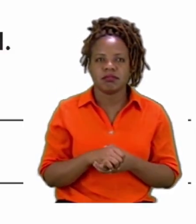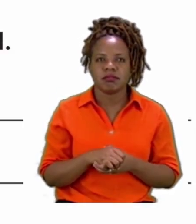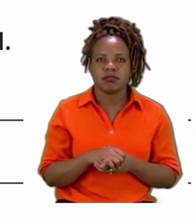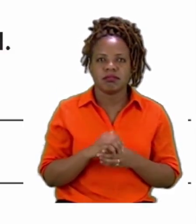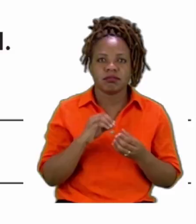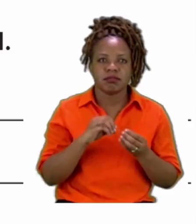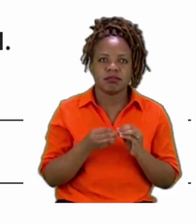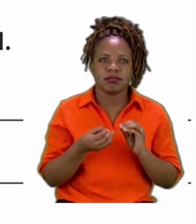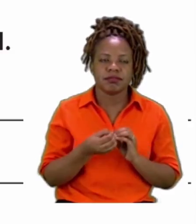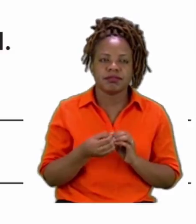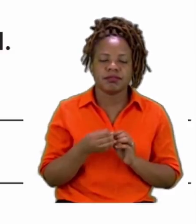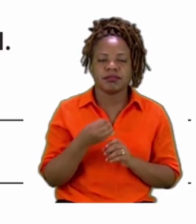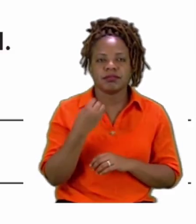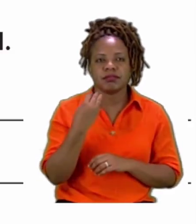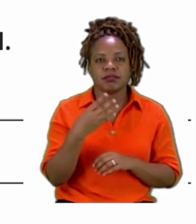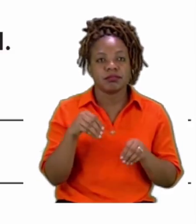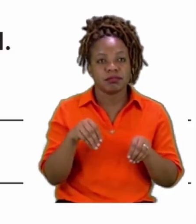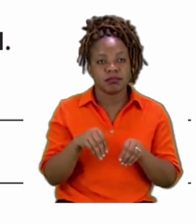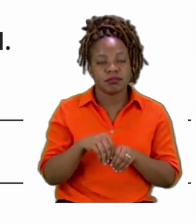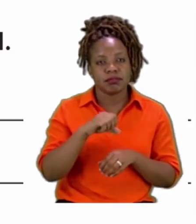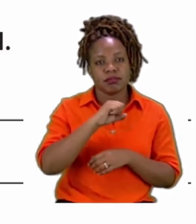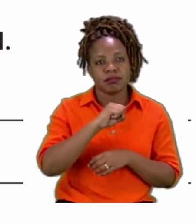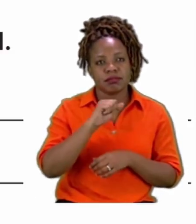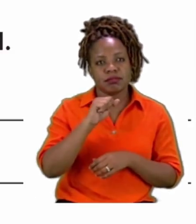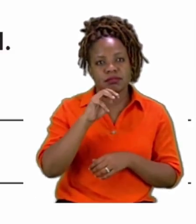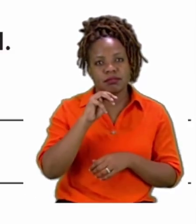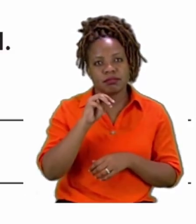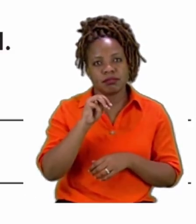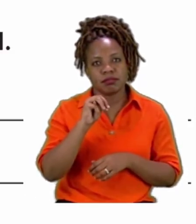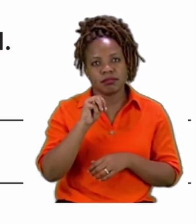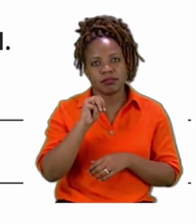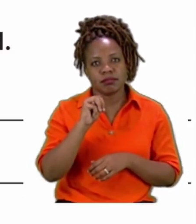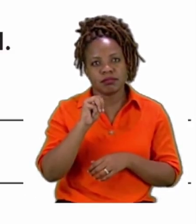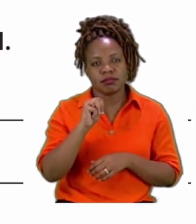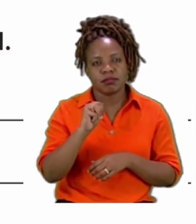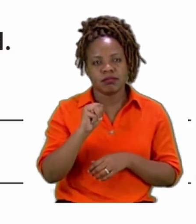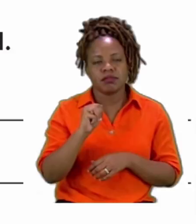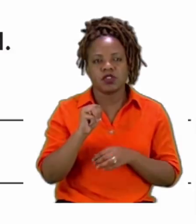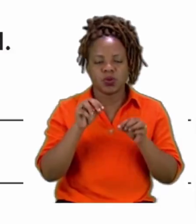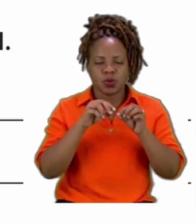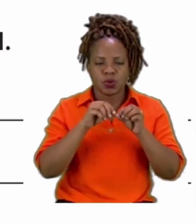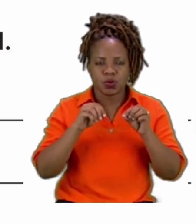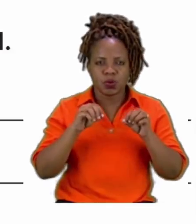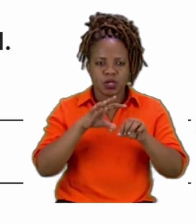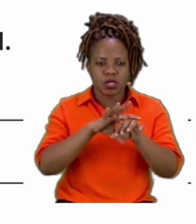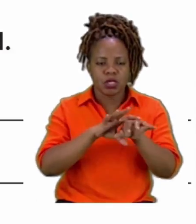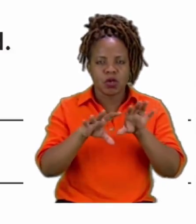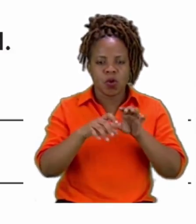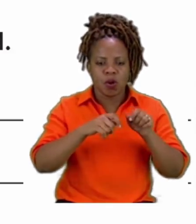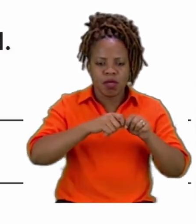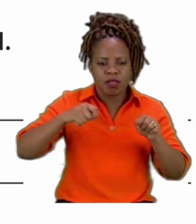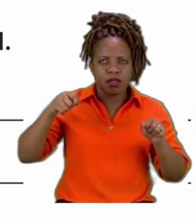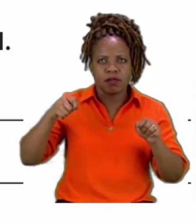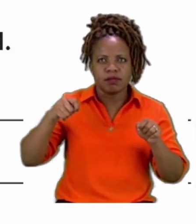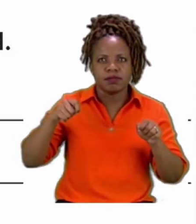Then number 4 says, did Sam pull a thread from his jersey?